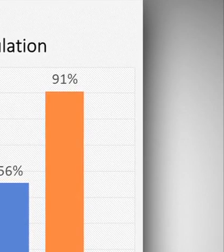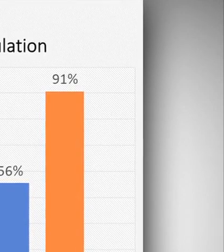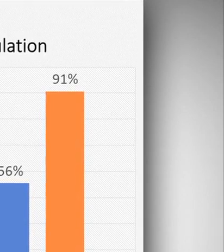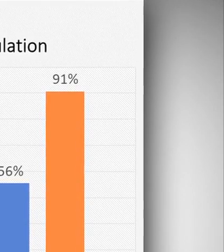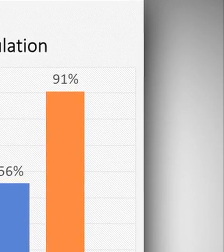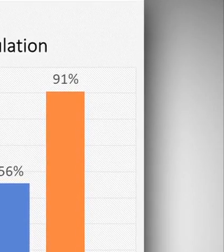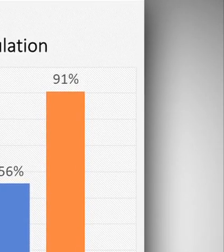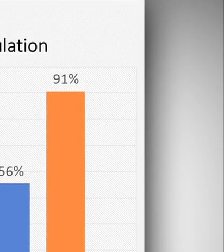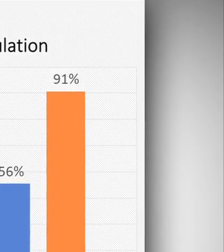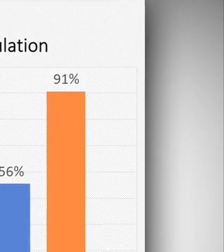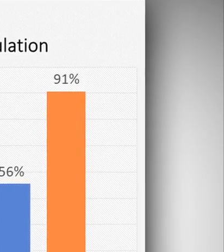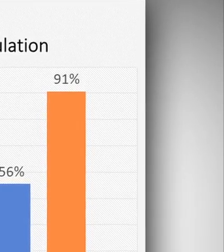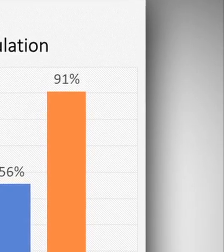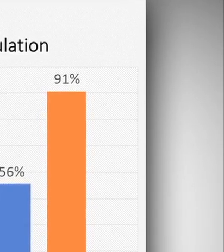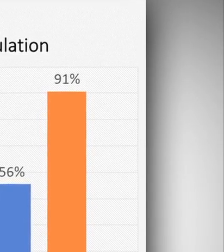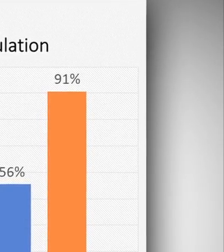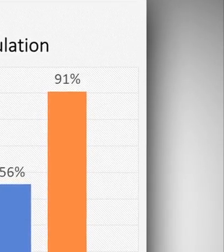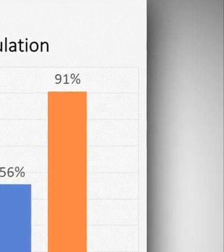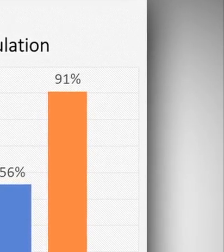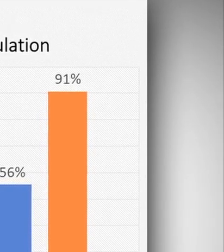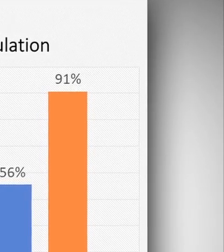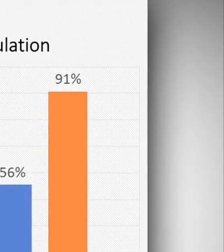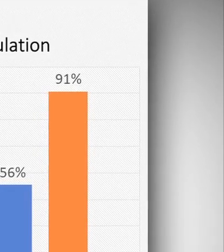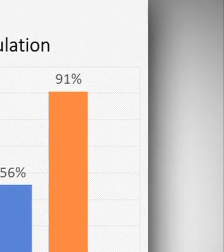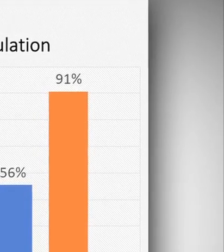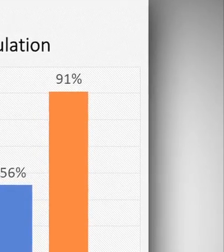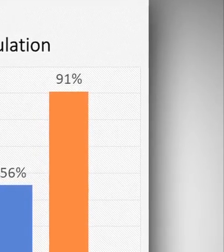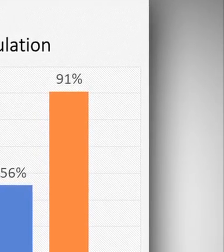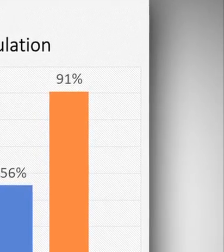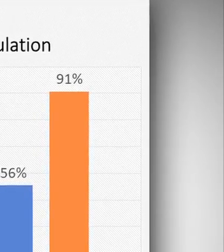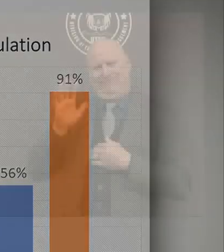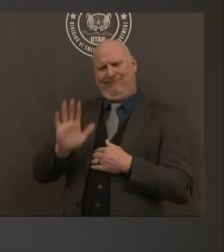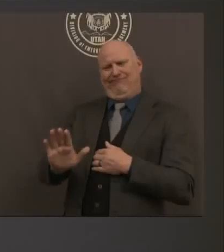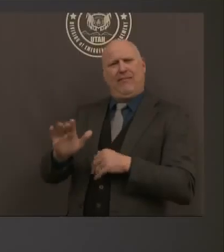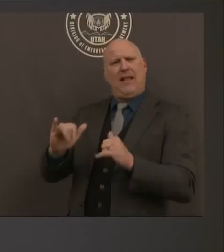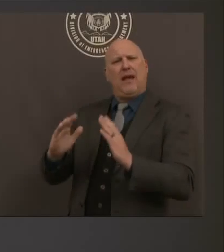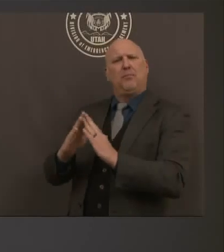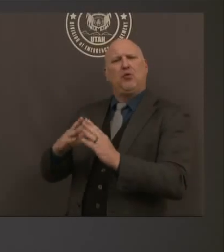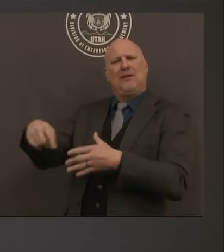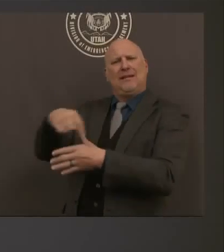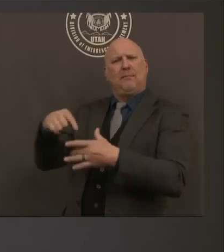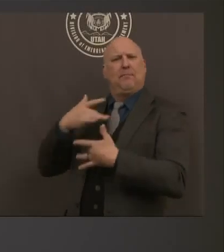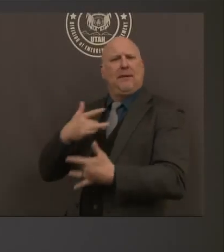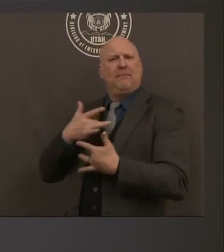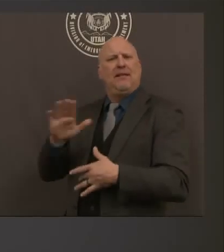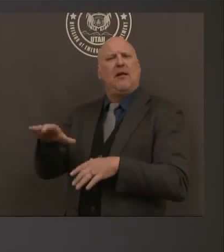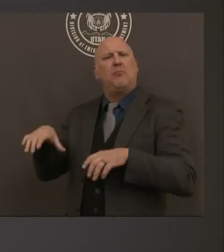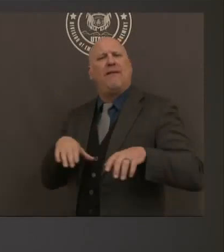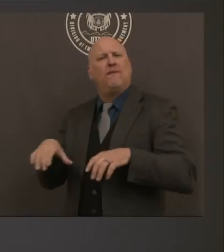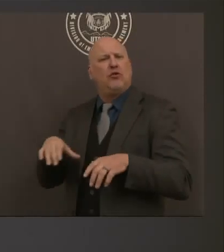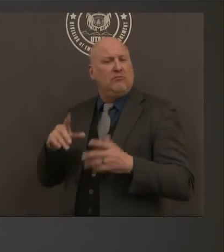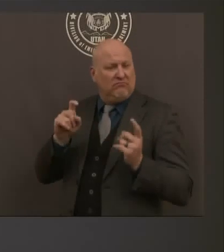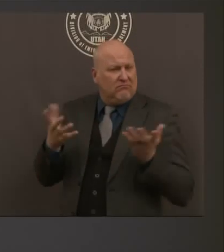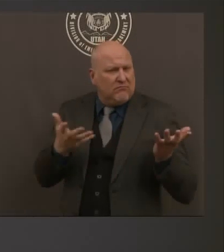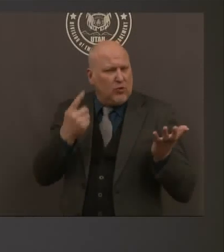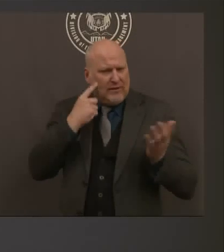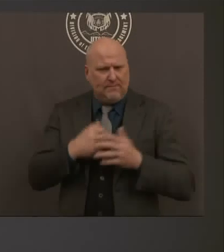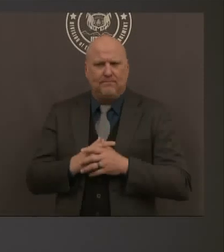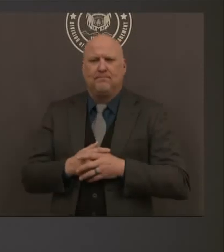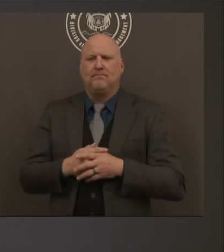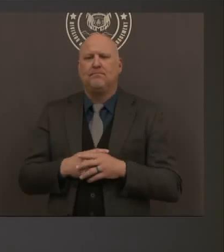if that means Hispanics and Latinos are not following the rules as well as others. If you think about what we're asking people to do, we're asking you to stay at